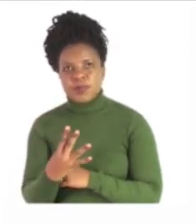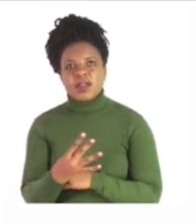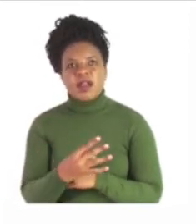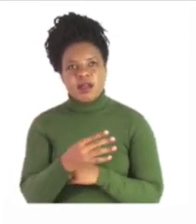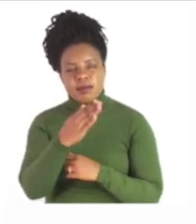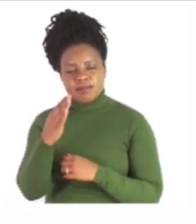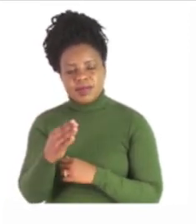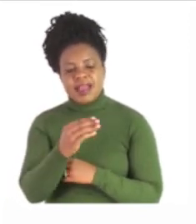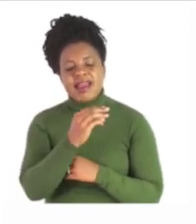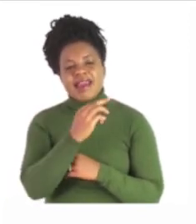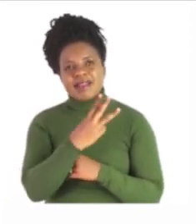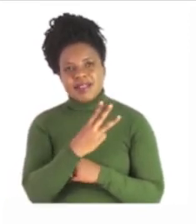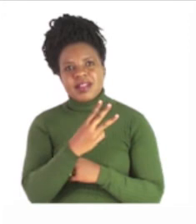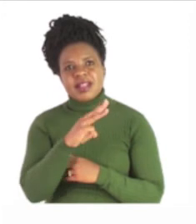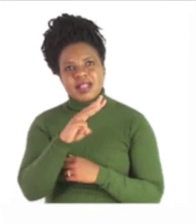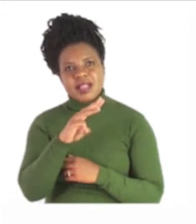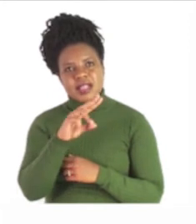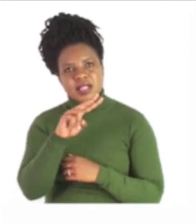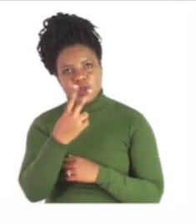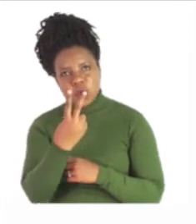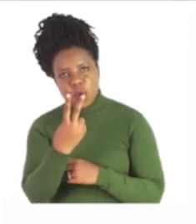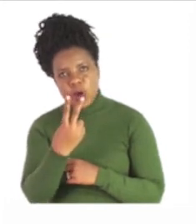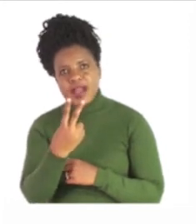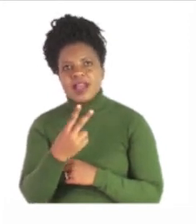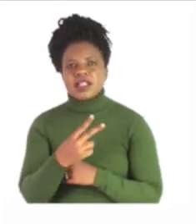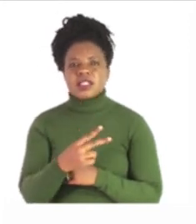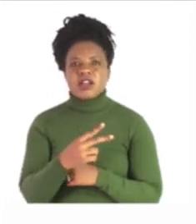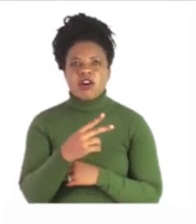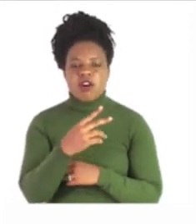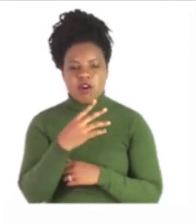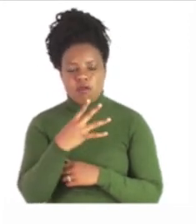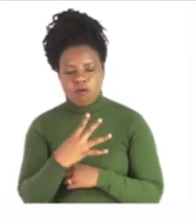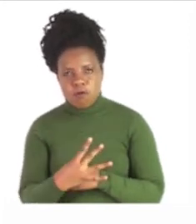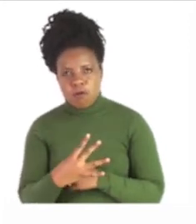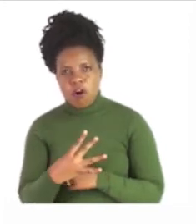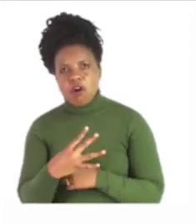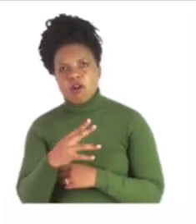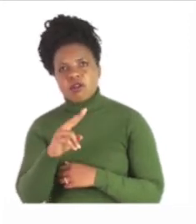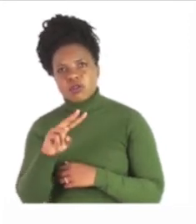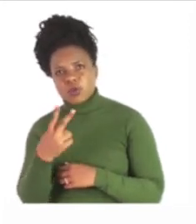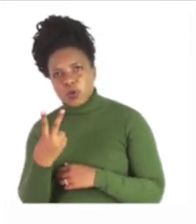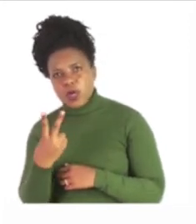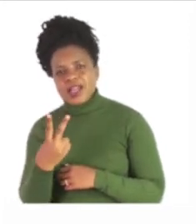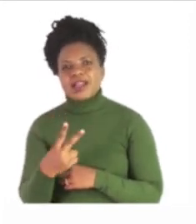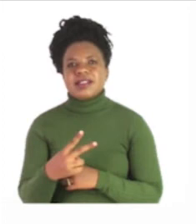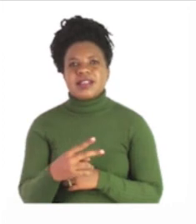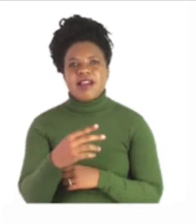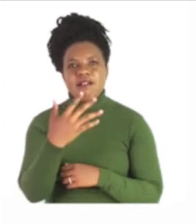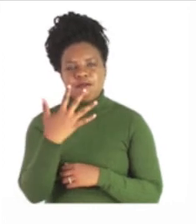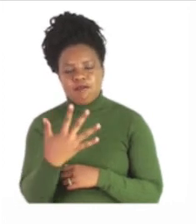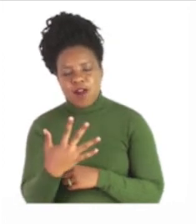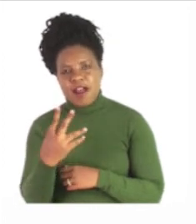9, 4 squared, 4 times 4 gives you 16, 5 squared, 5 times 5 gives you